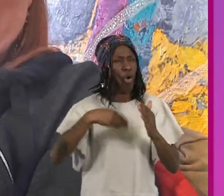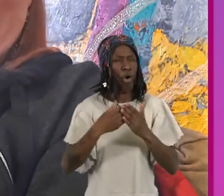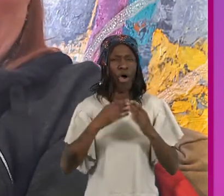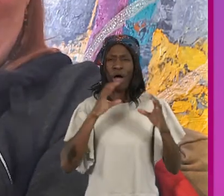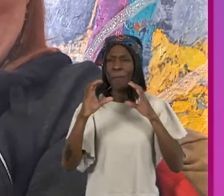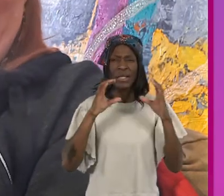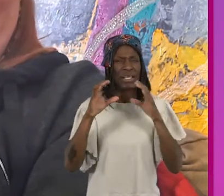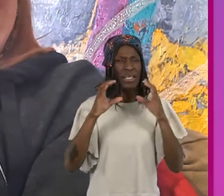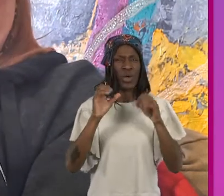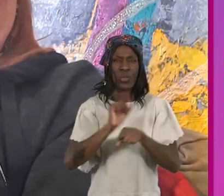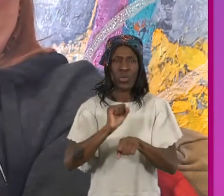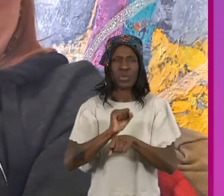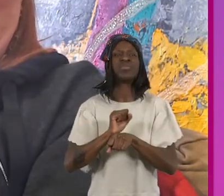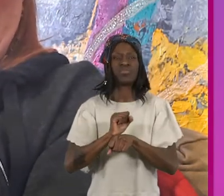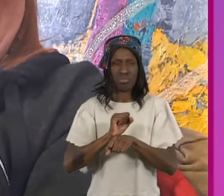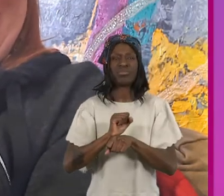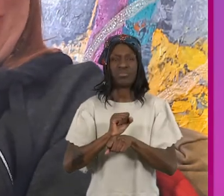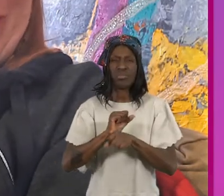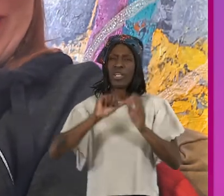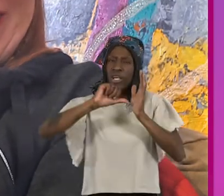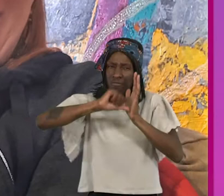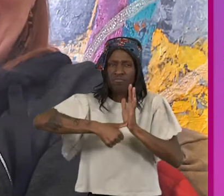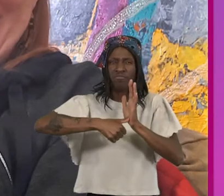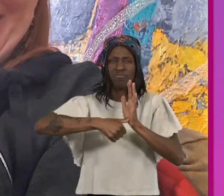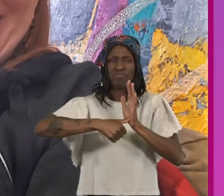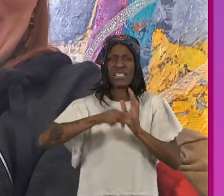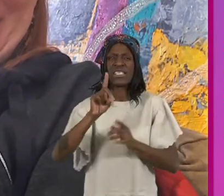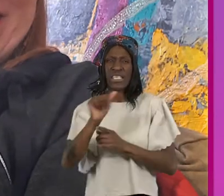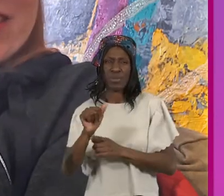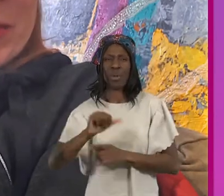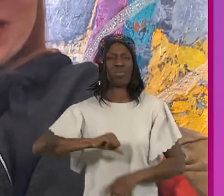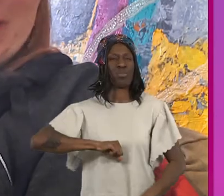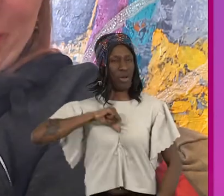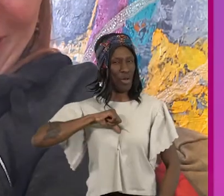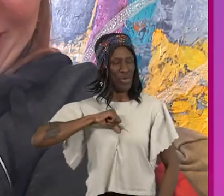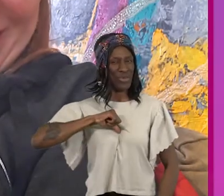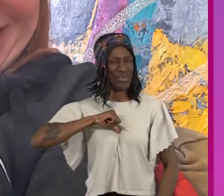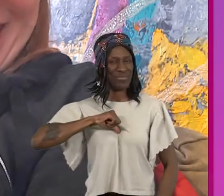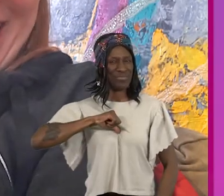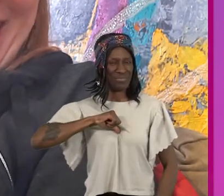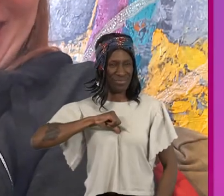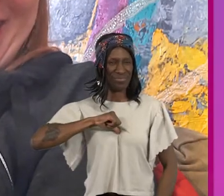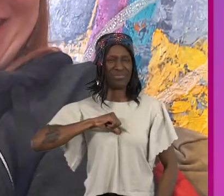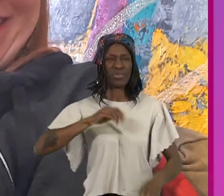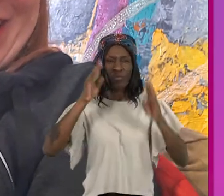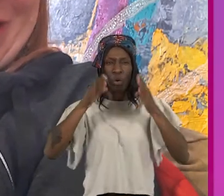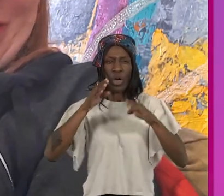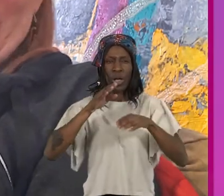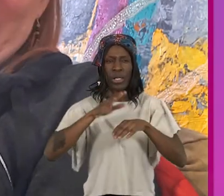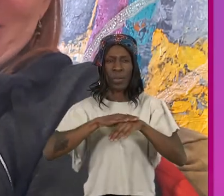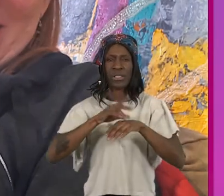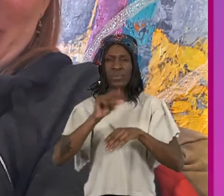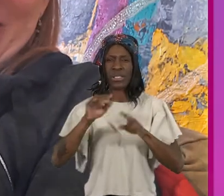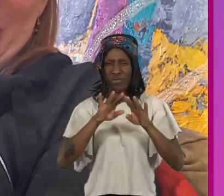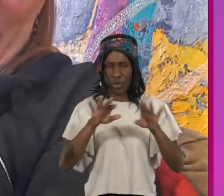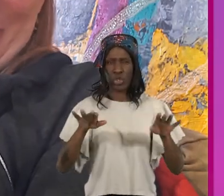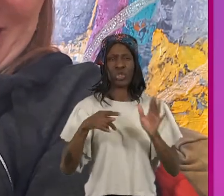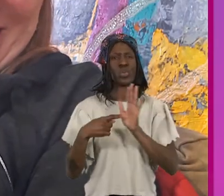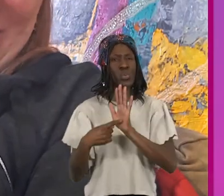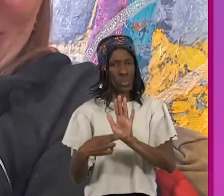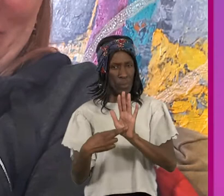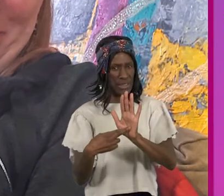all of our comms work that we do is really highlighting our disability pride and focus on